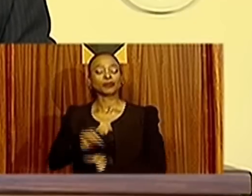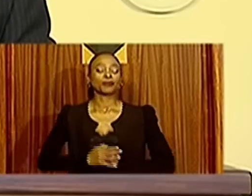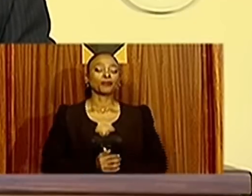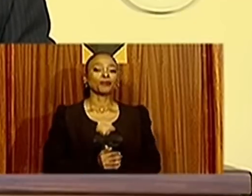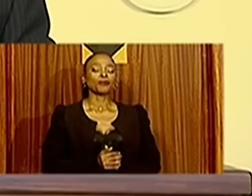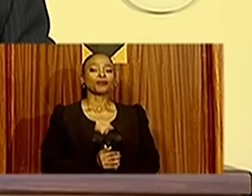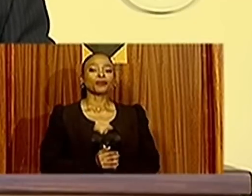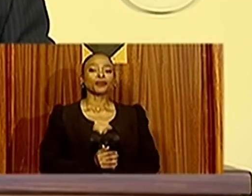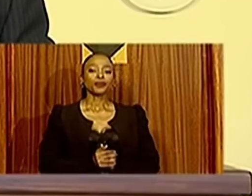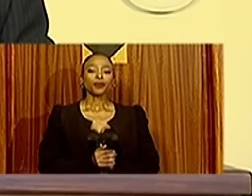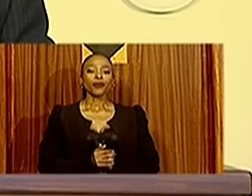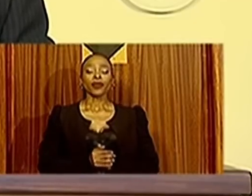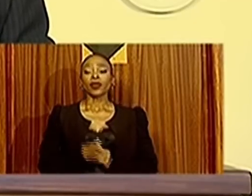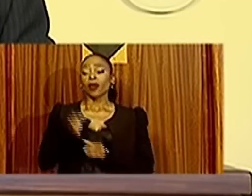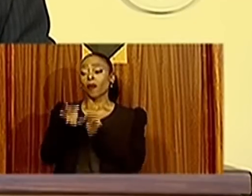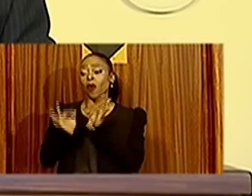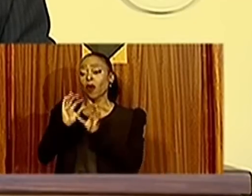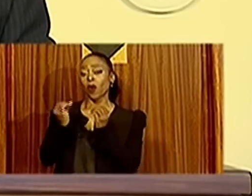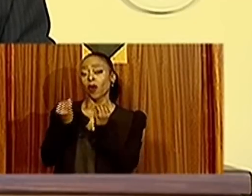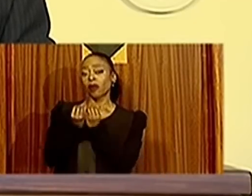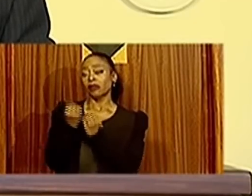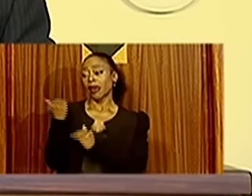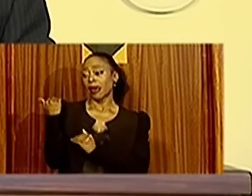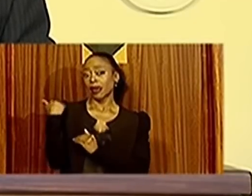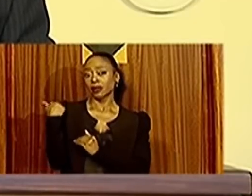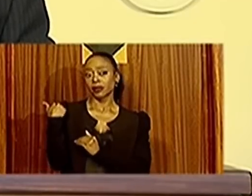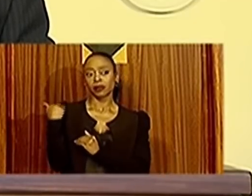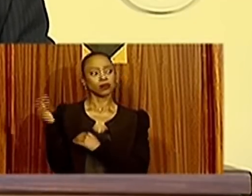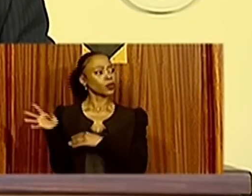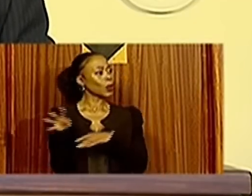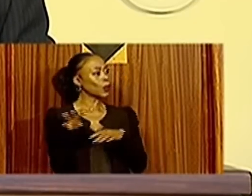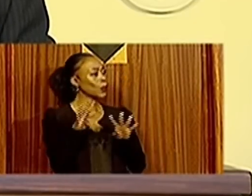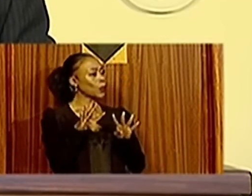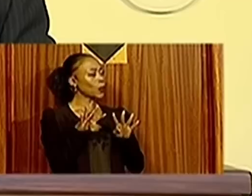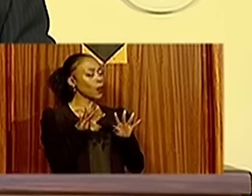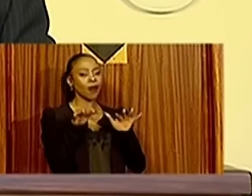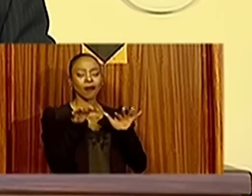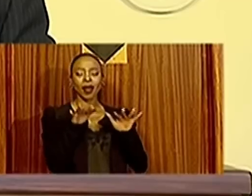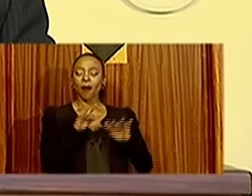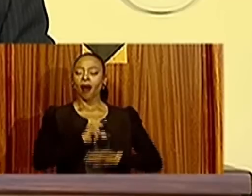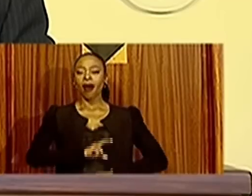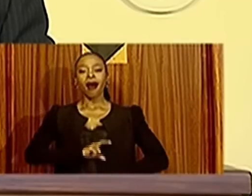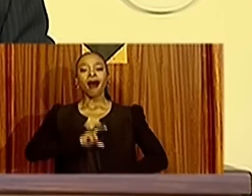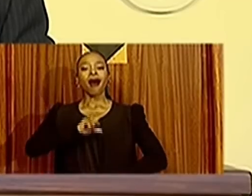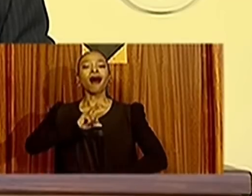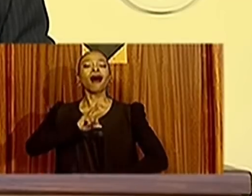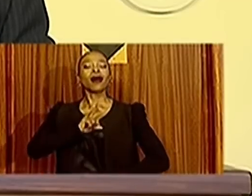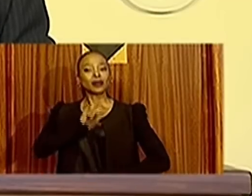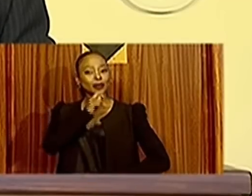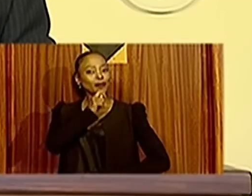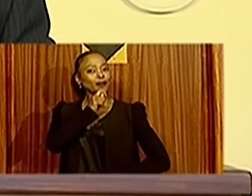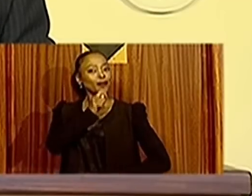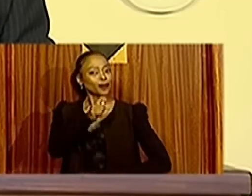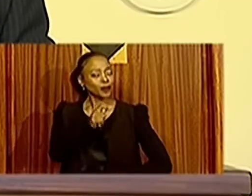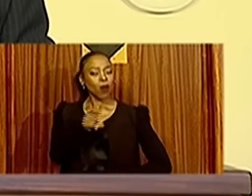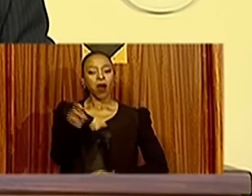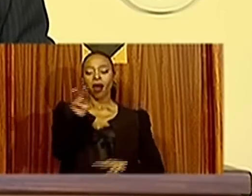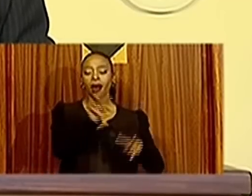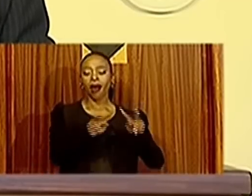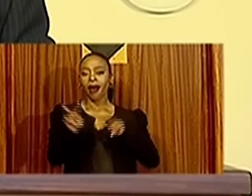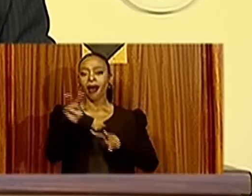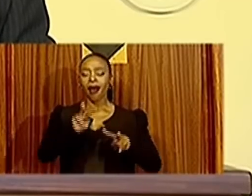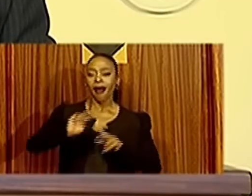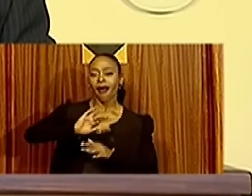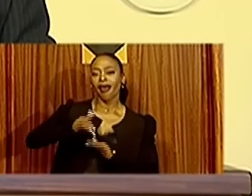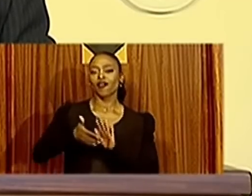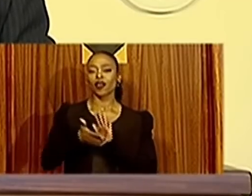involvement of party agents gives people confidence that there is effective oversight of all